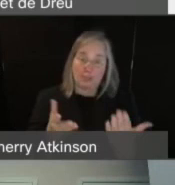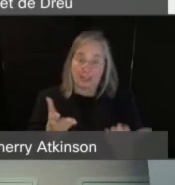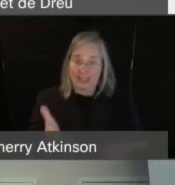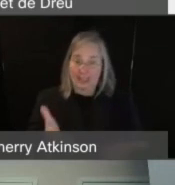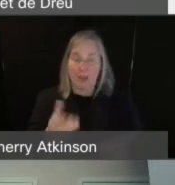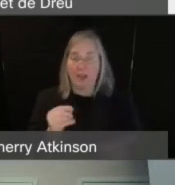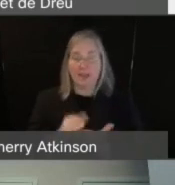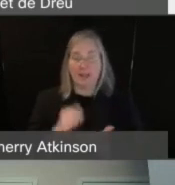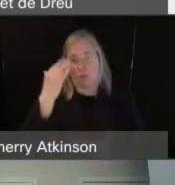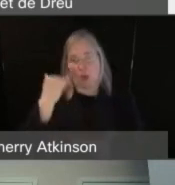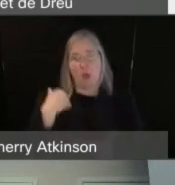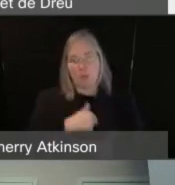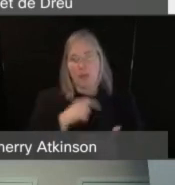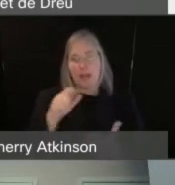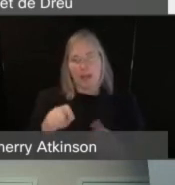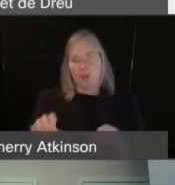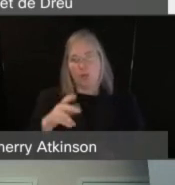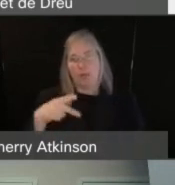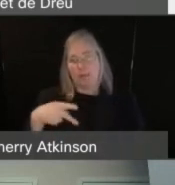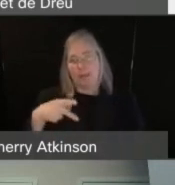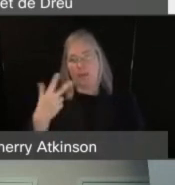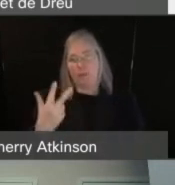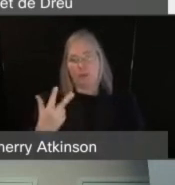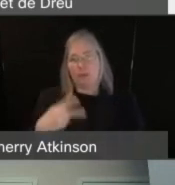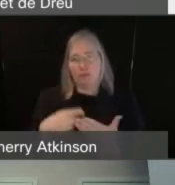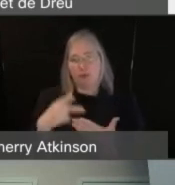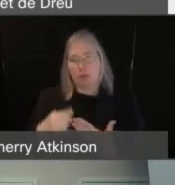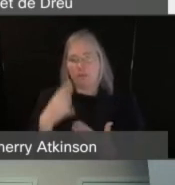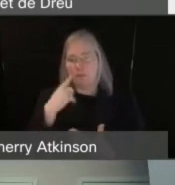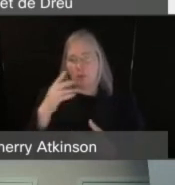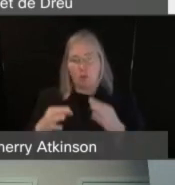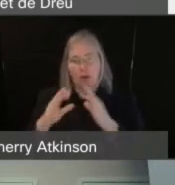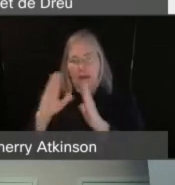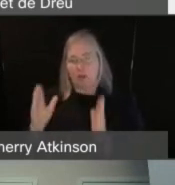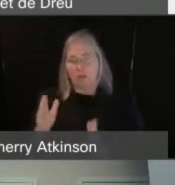why we had to do the P3 project for the courthouse, because we couldn't afford to do it a different way,